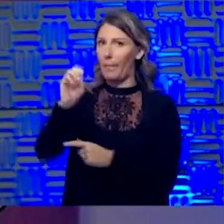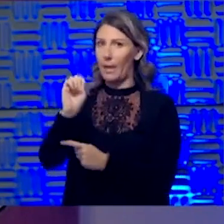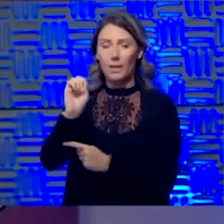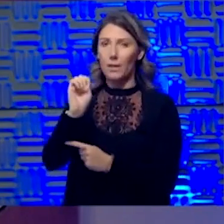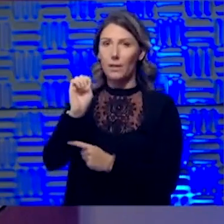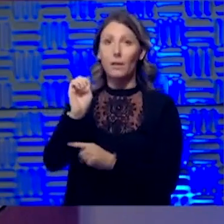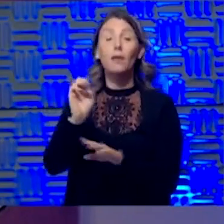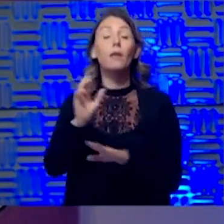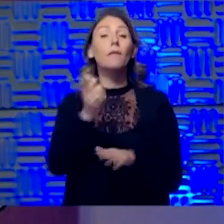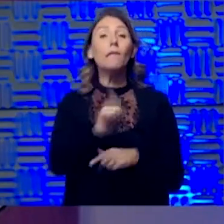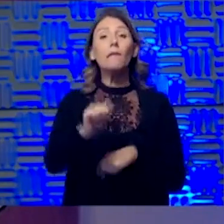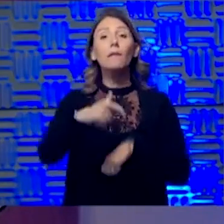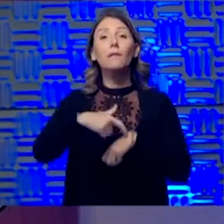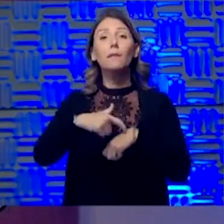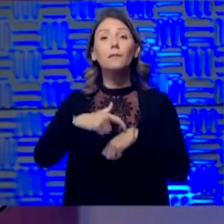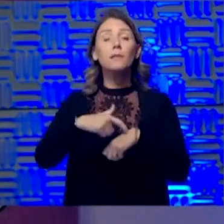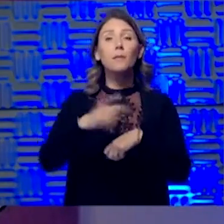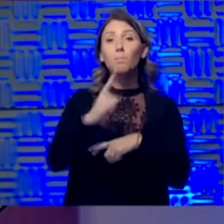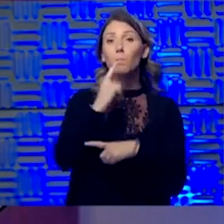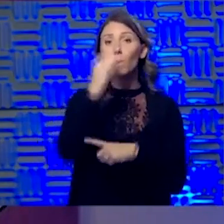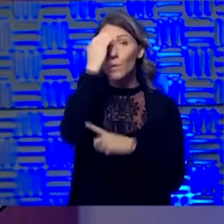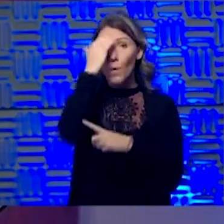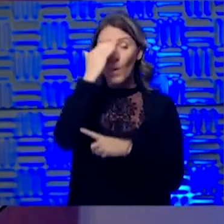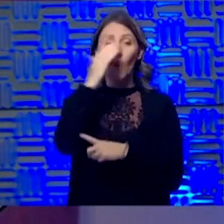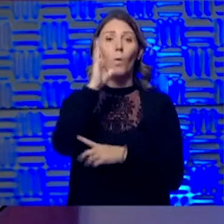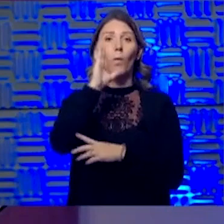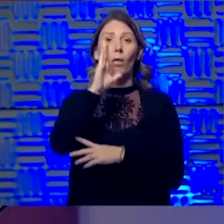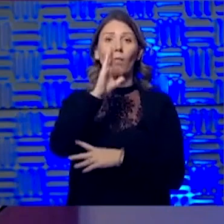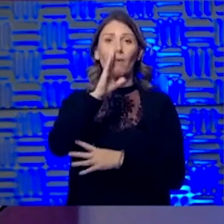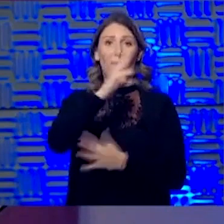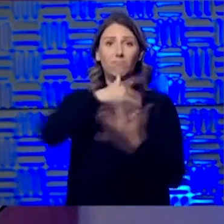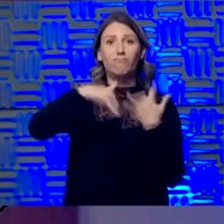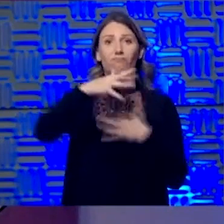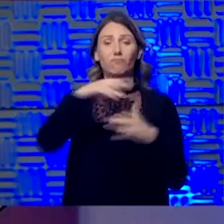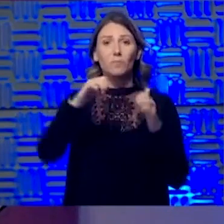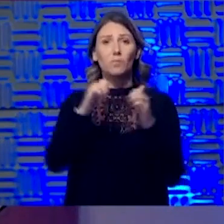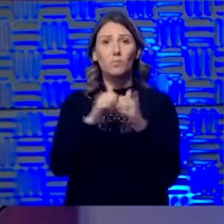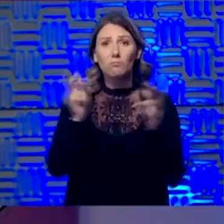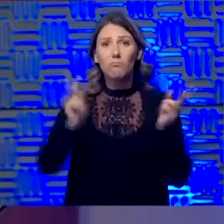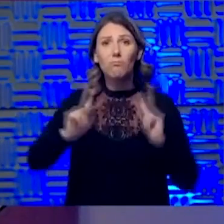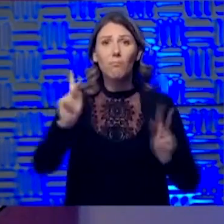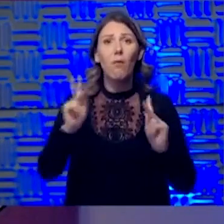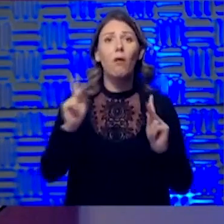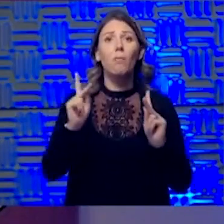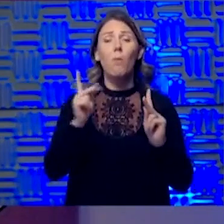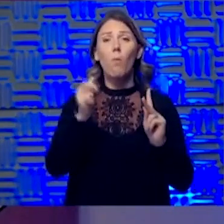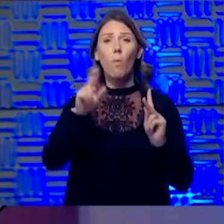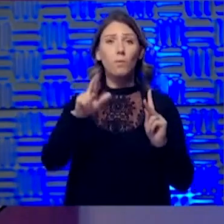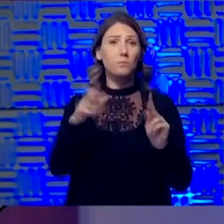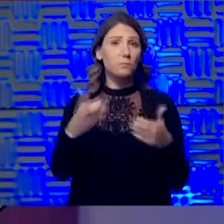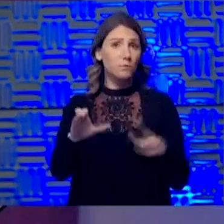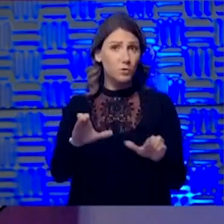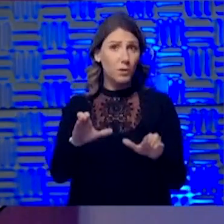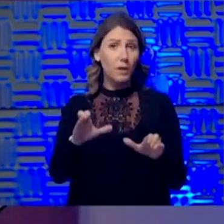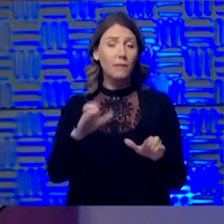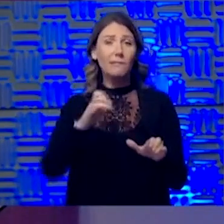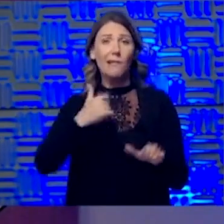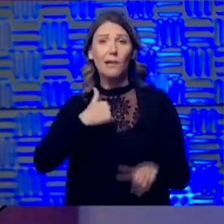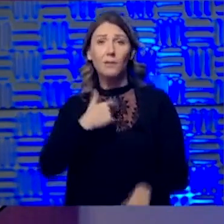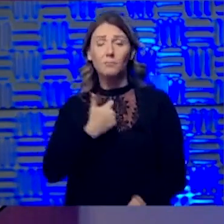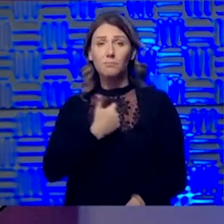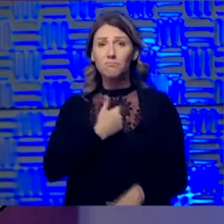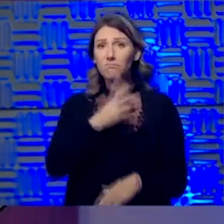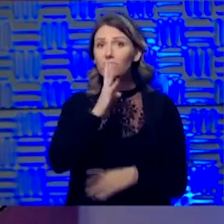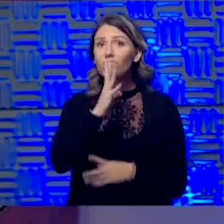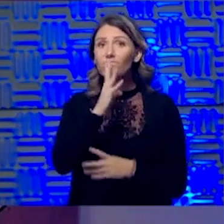that you're going to be, either you know that you're going to be around people or there's a chance that you could be around people. I was speaking to somebody